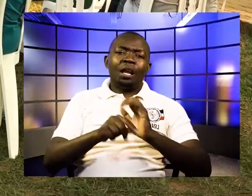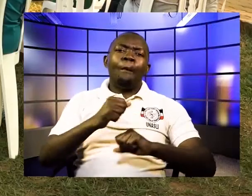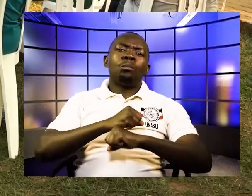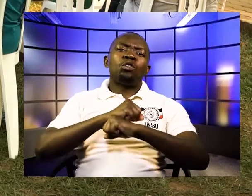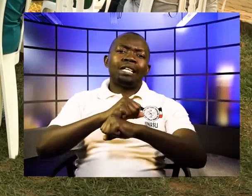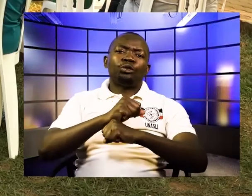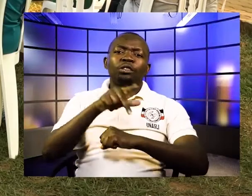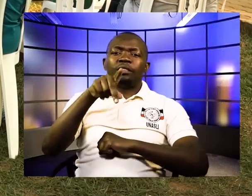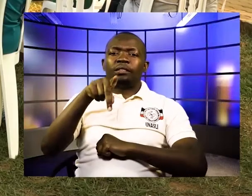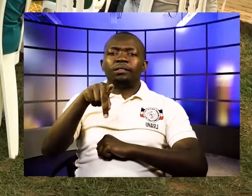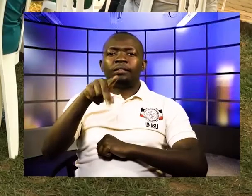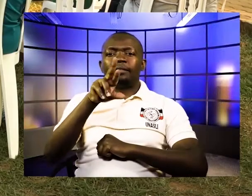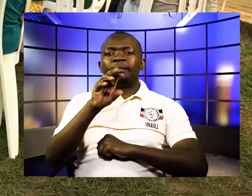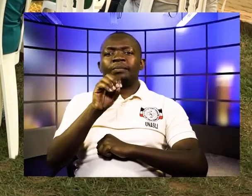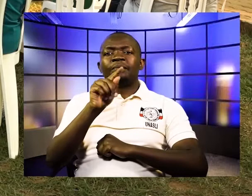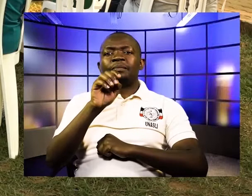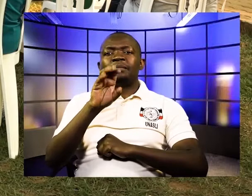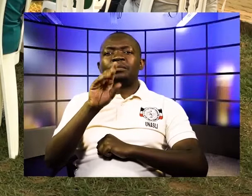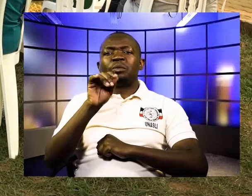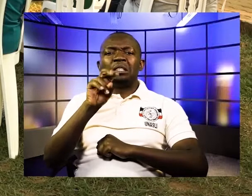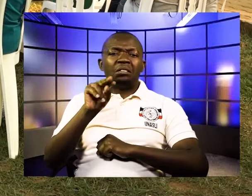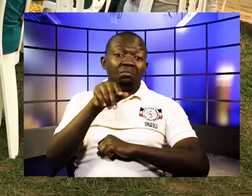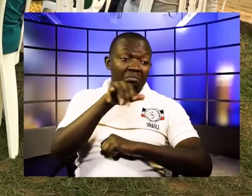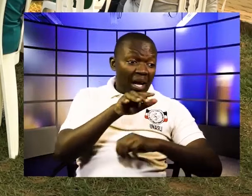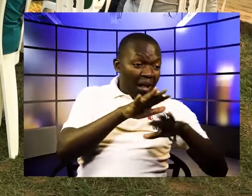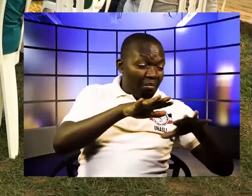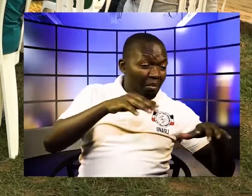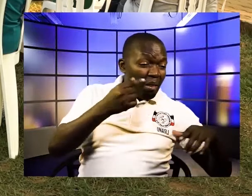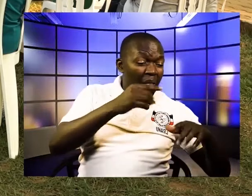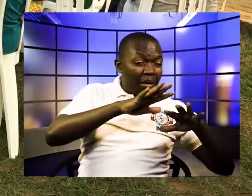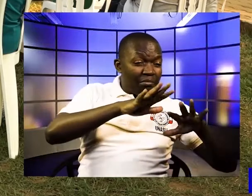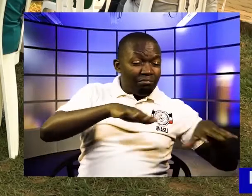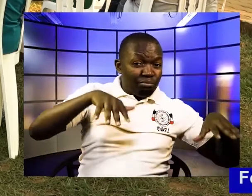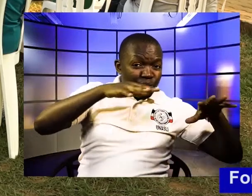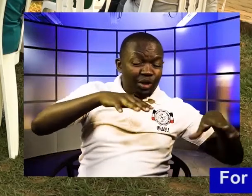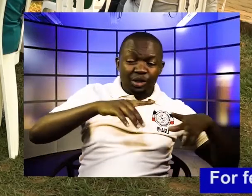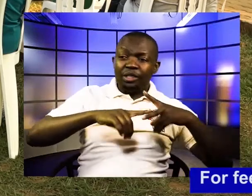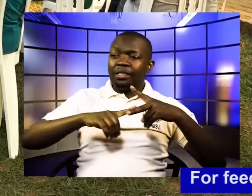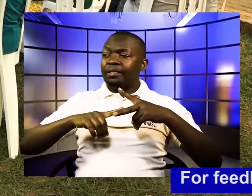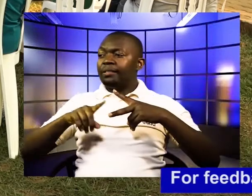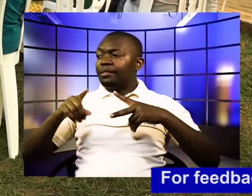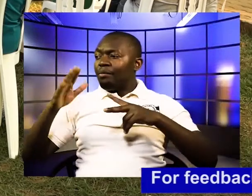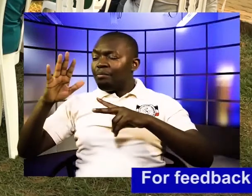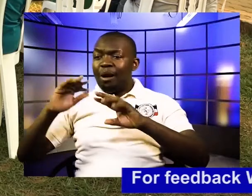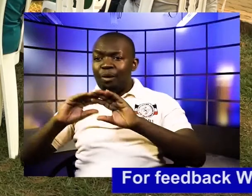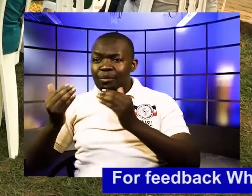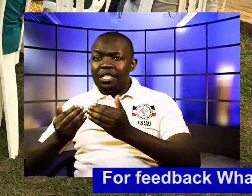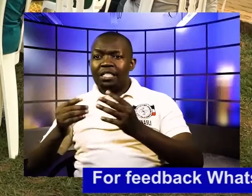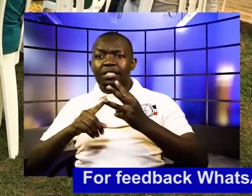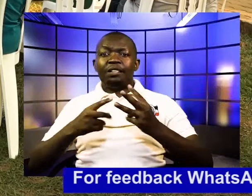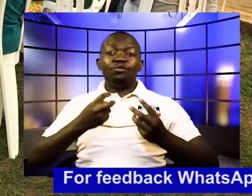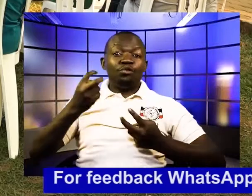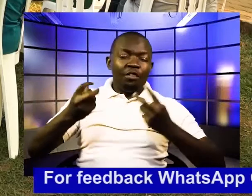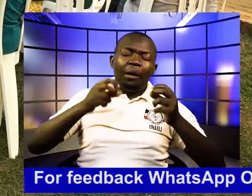So whether you're at the beach, whether you're in your communities, whether you're traveling, just as you're doing, you need to